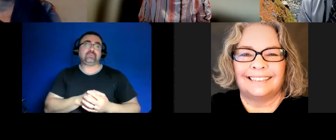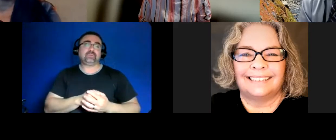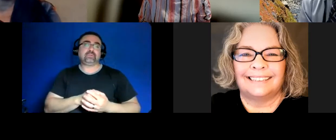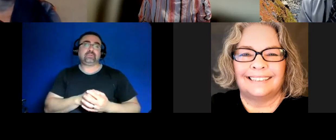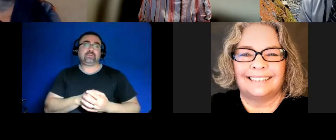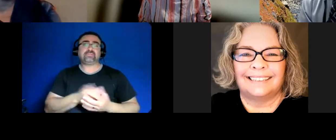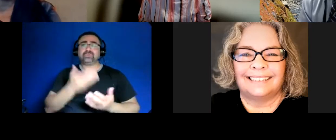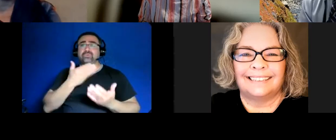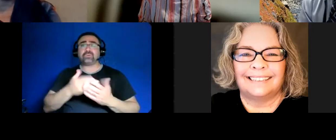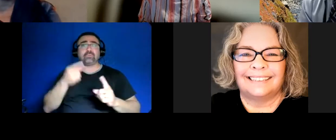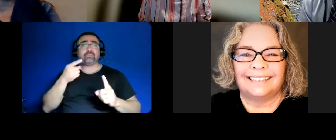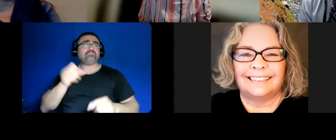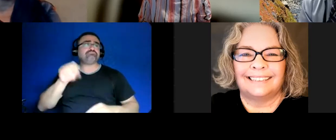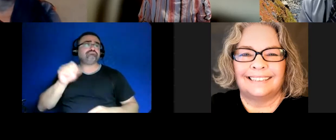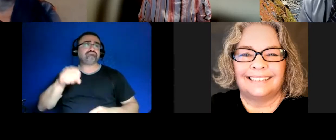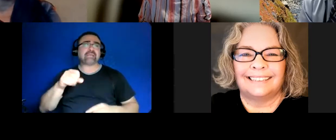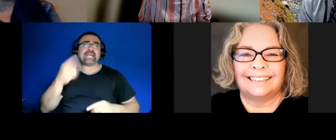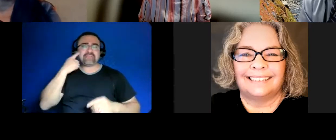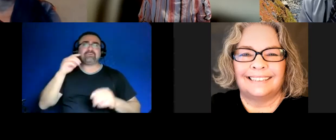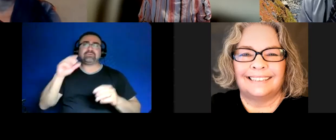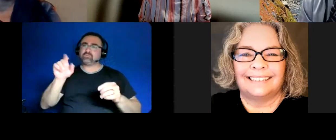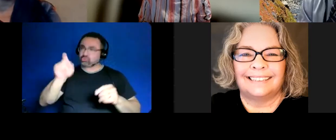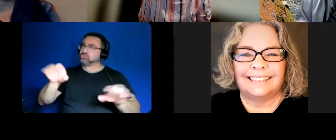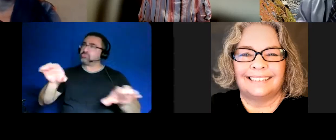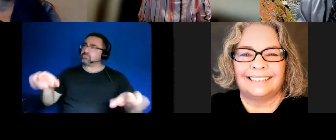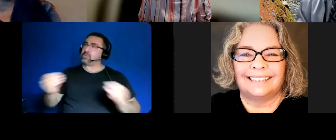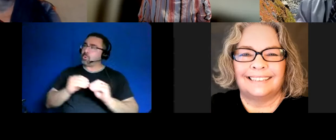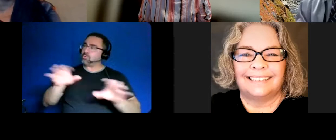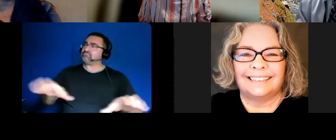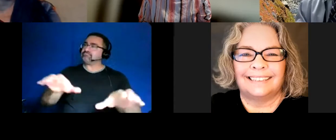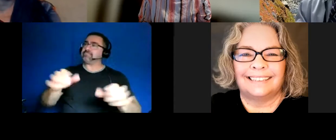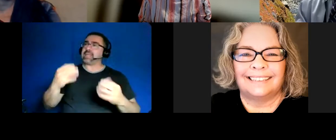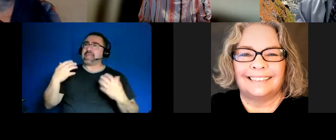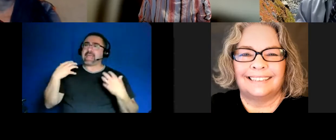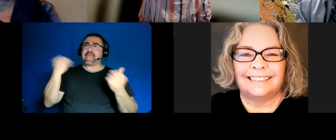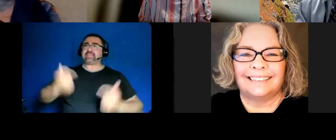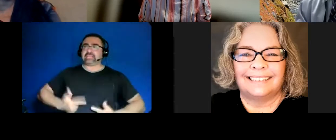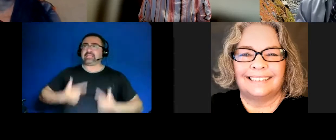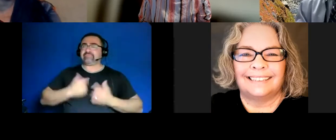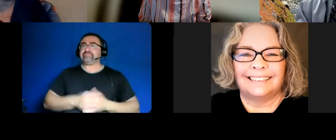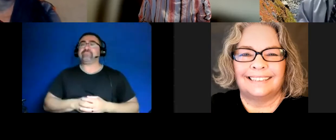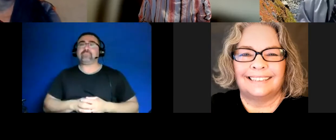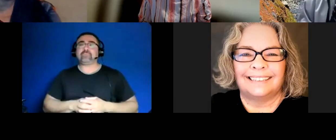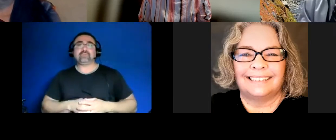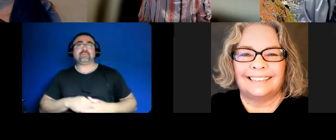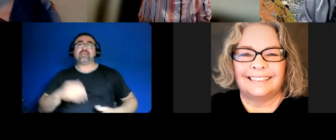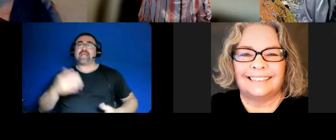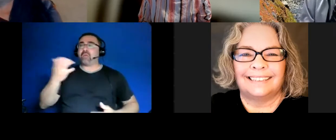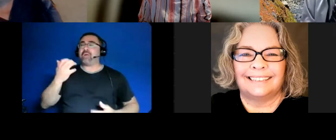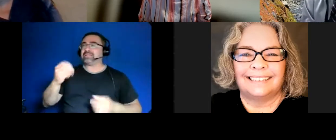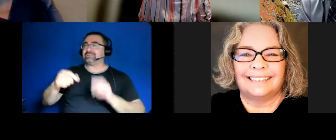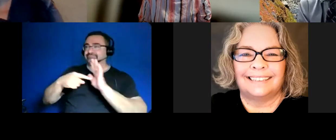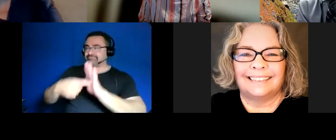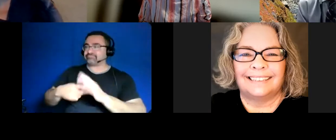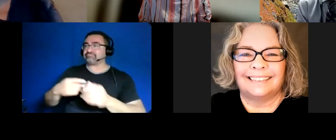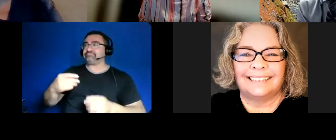great point. I think we should be doing more of that. I do want to point out, though, that for someone who